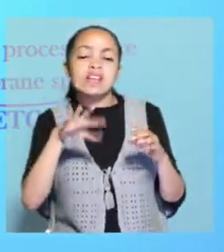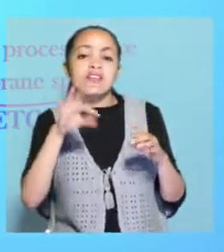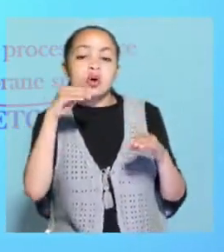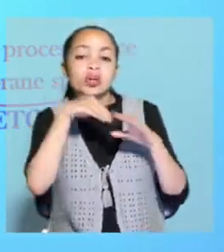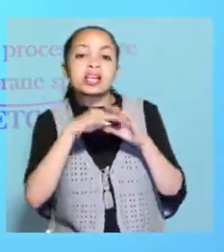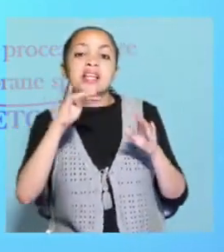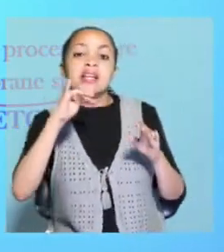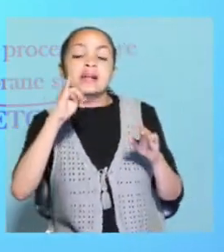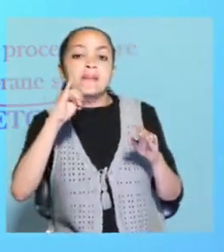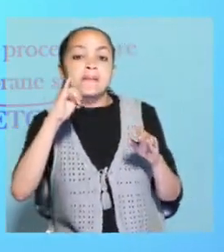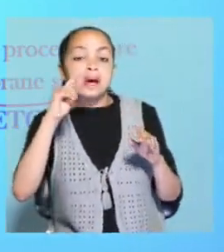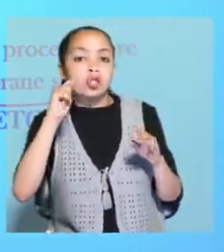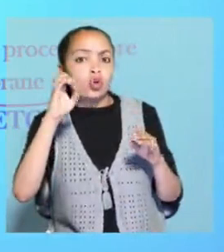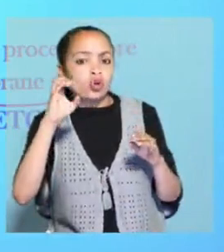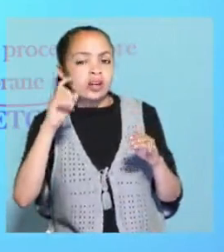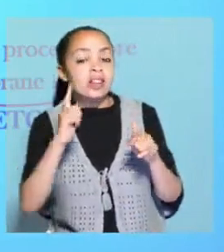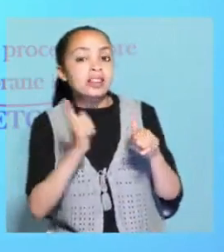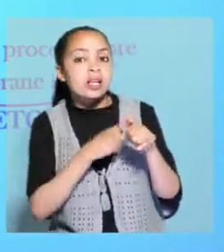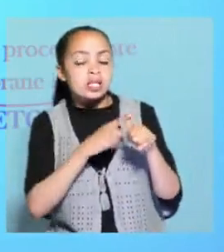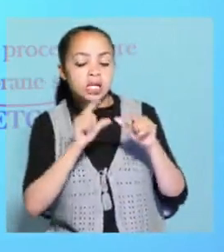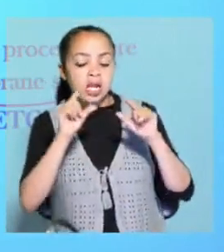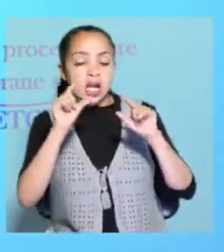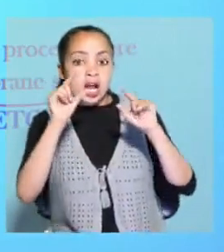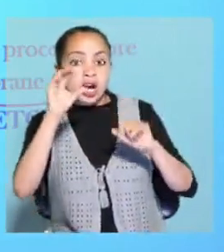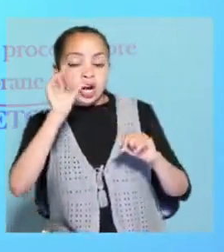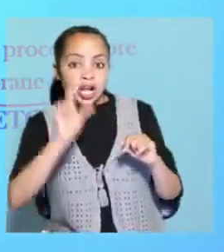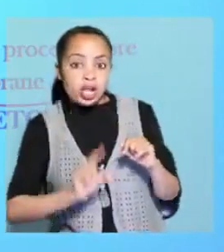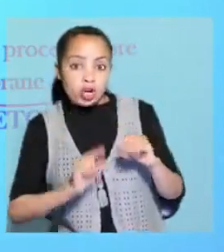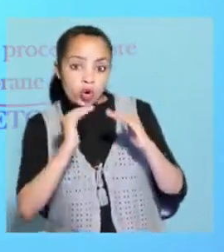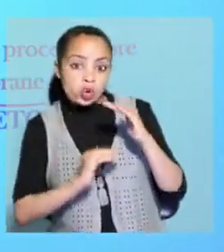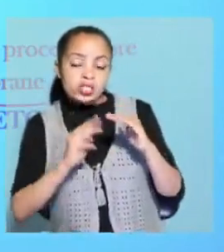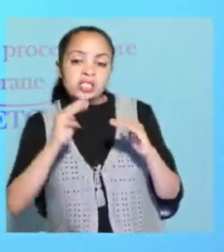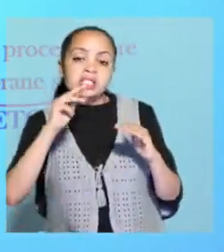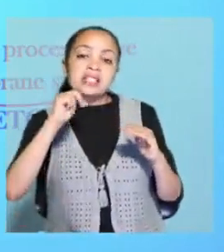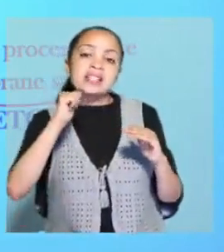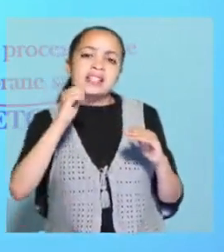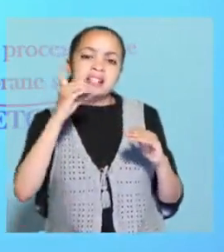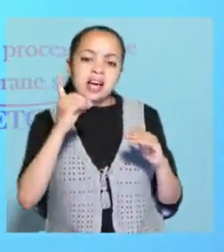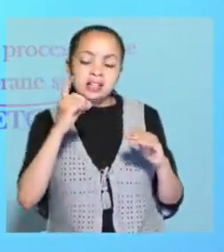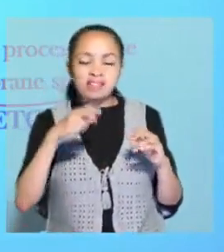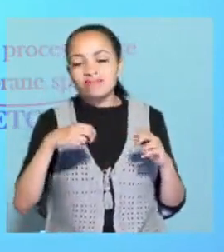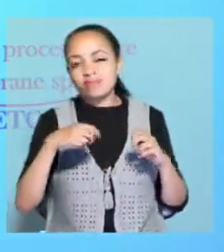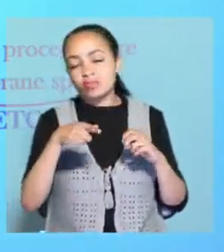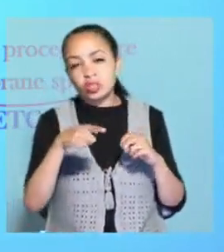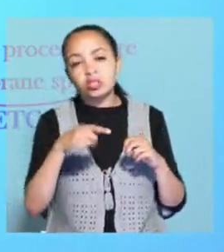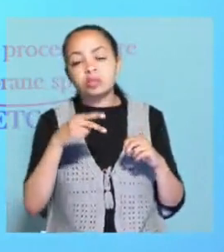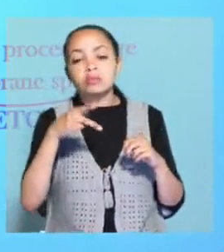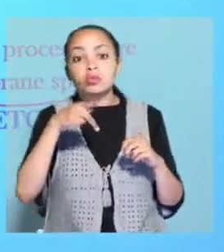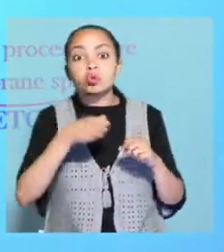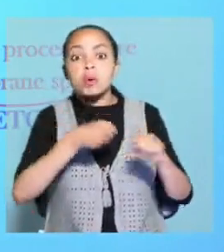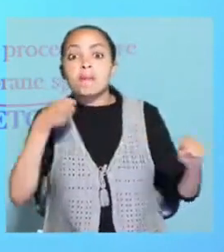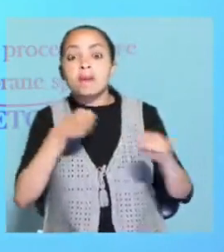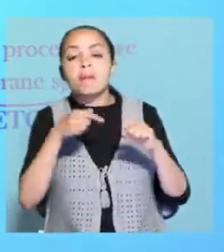mitochondrial inner membrane. One is reduced NAD dehydrogenase, which is act as a proton pump from one carrier to the